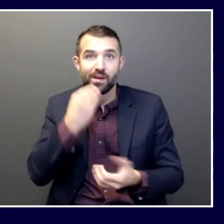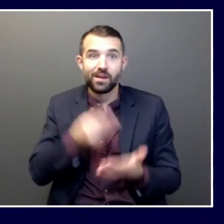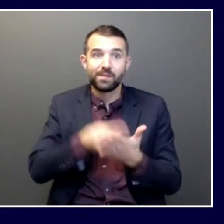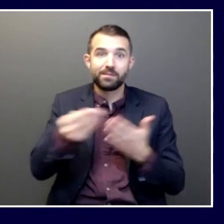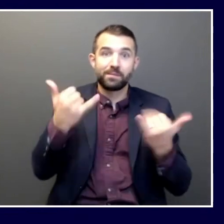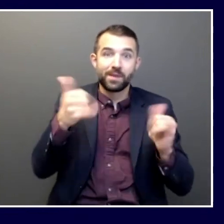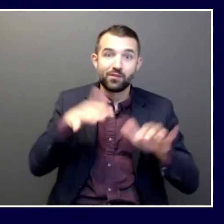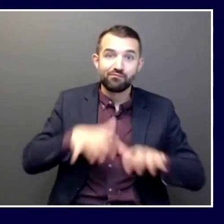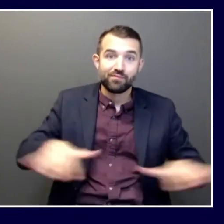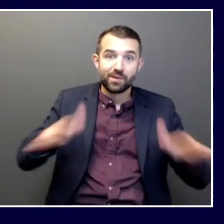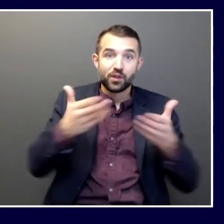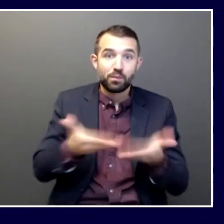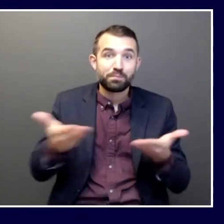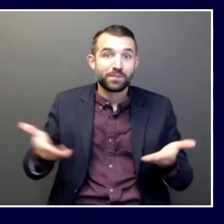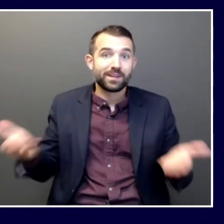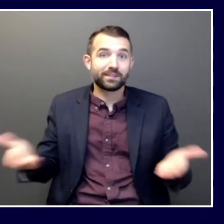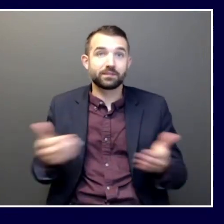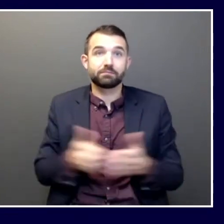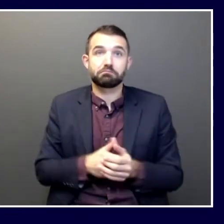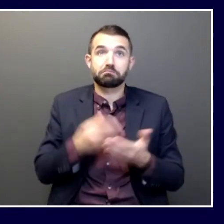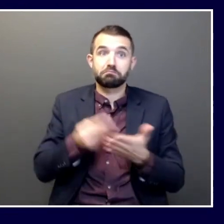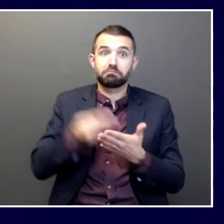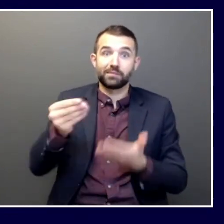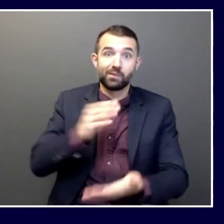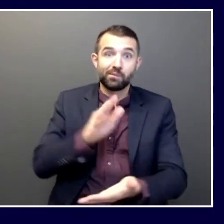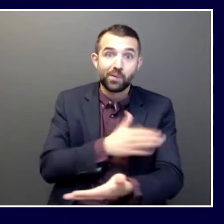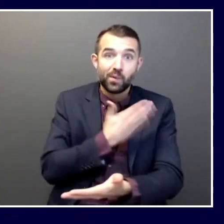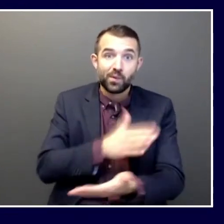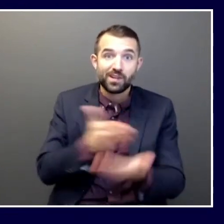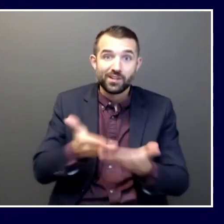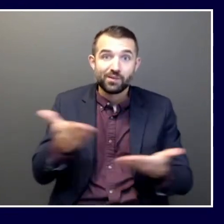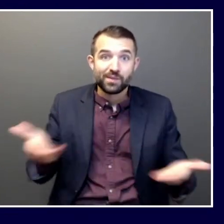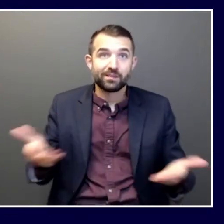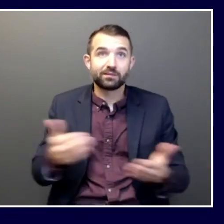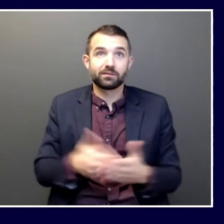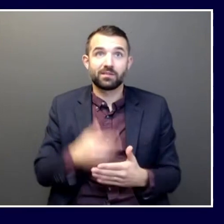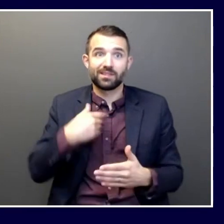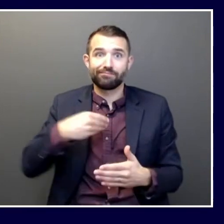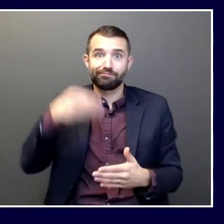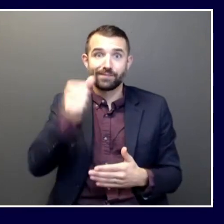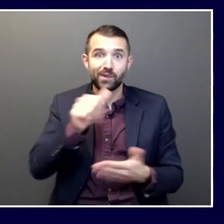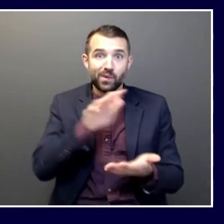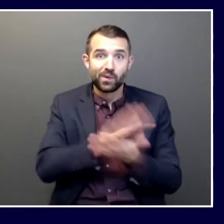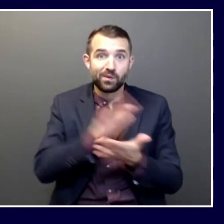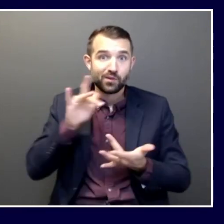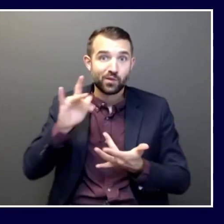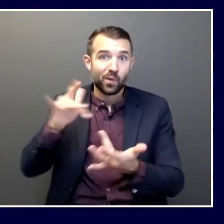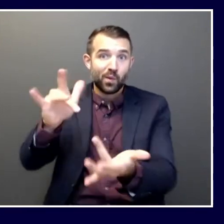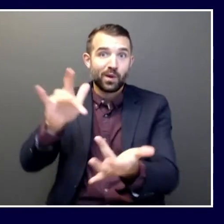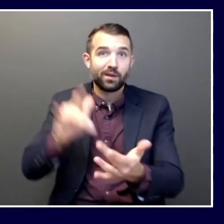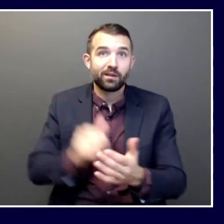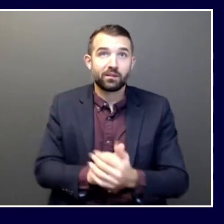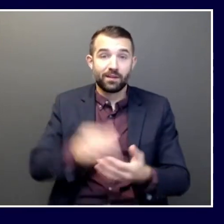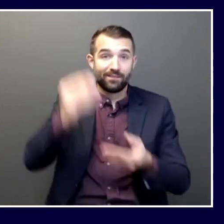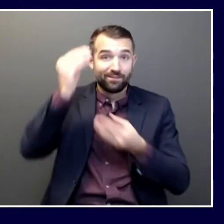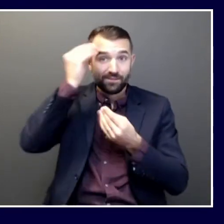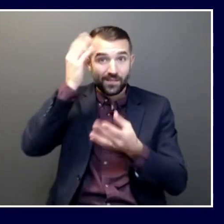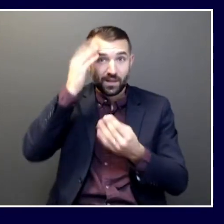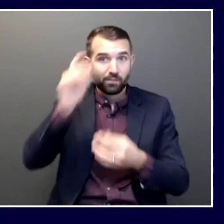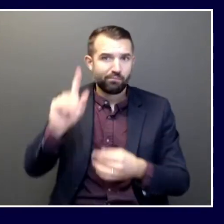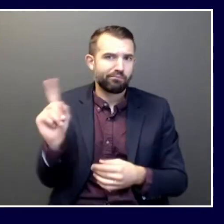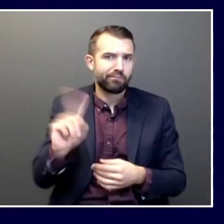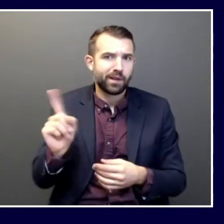field trip, for example. Information on submitting an entry is available on Maine's COVID-19